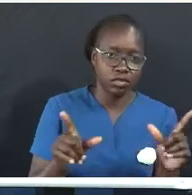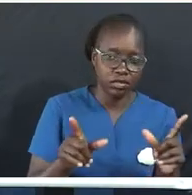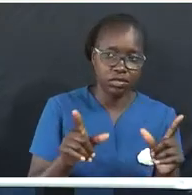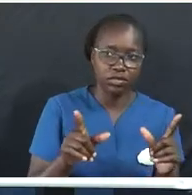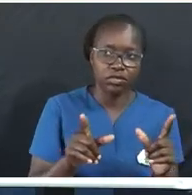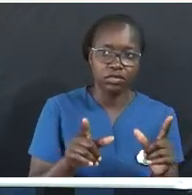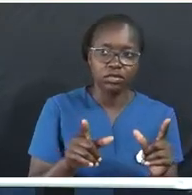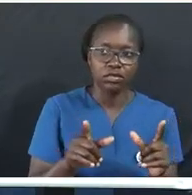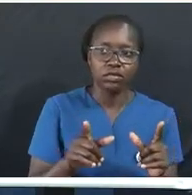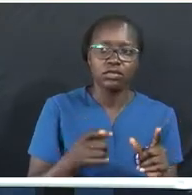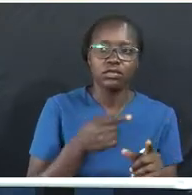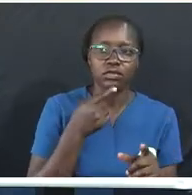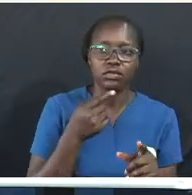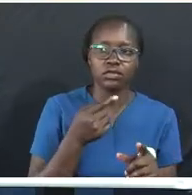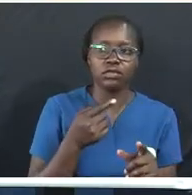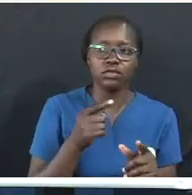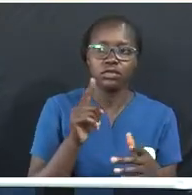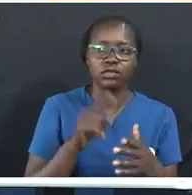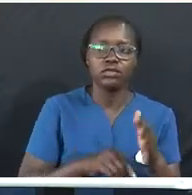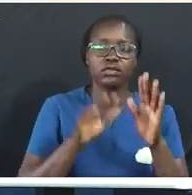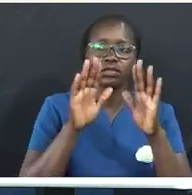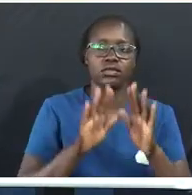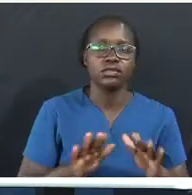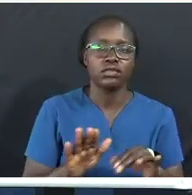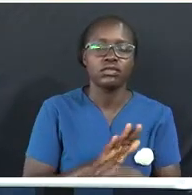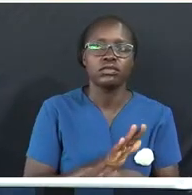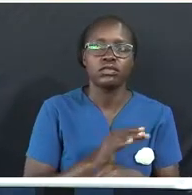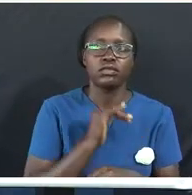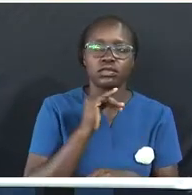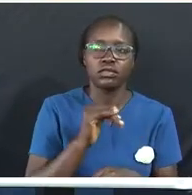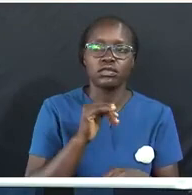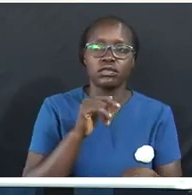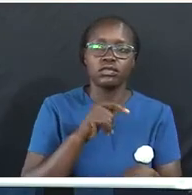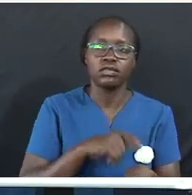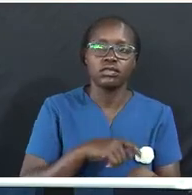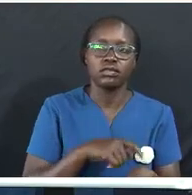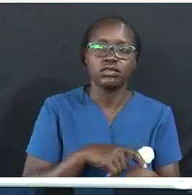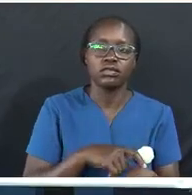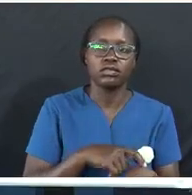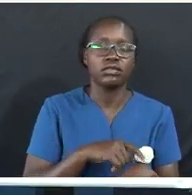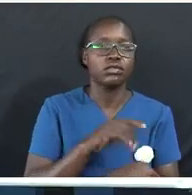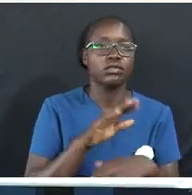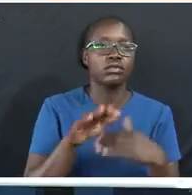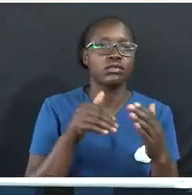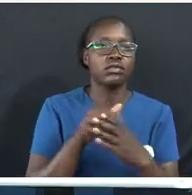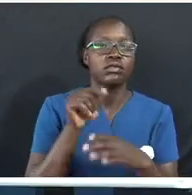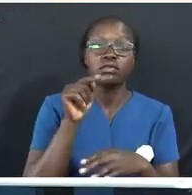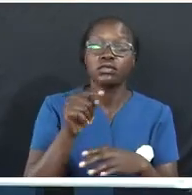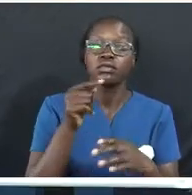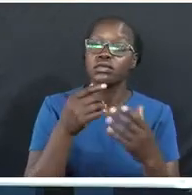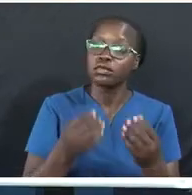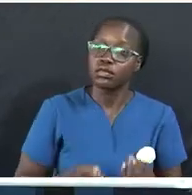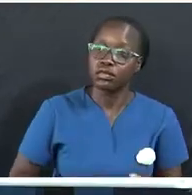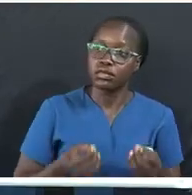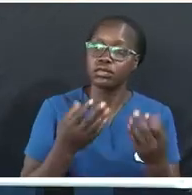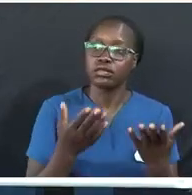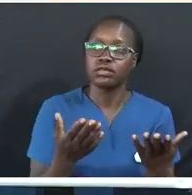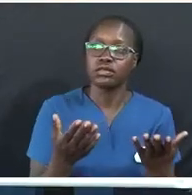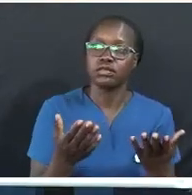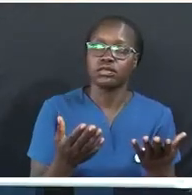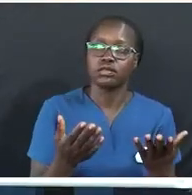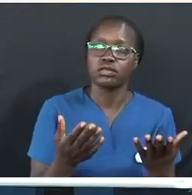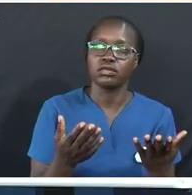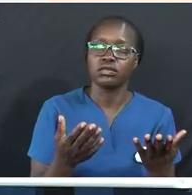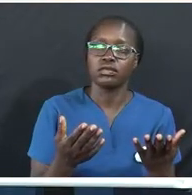say. What matters most is when you have reached a point of sacrificing yourself even